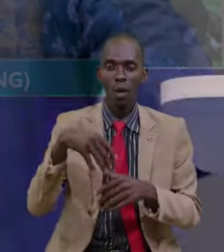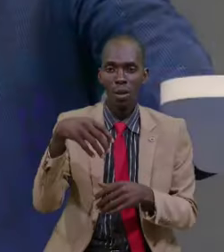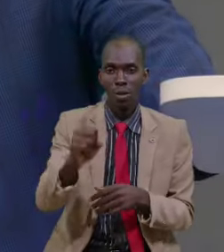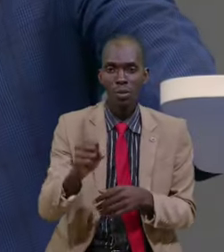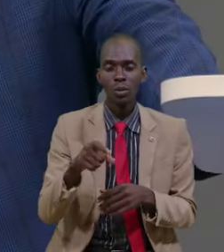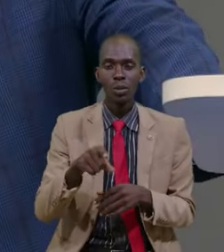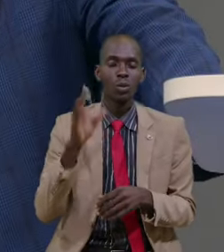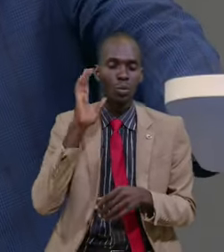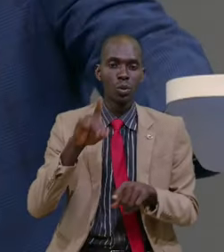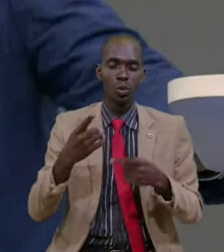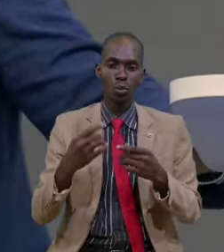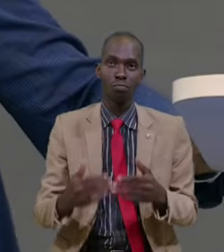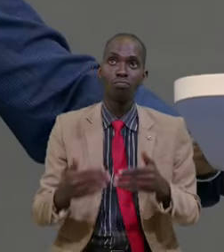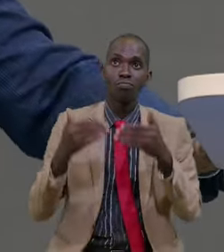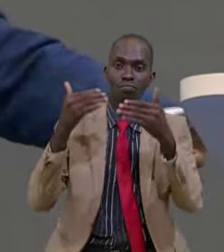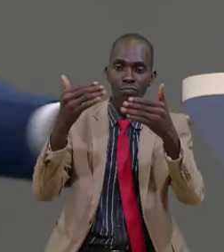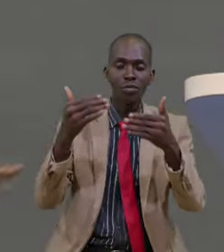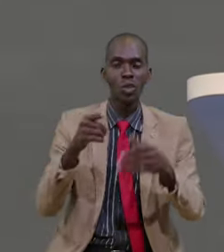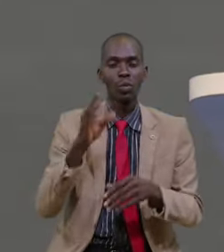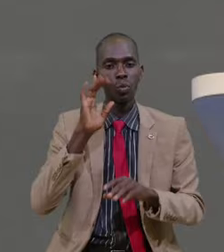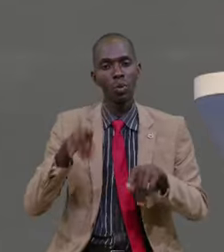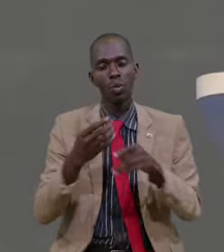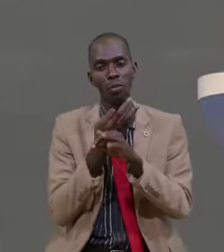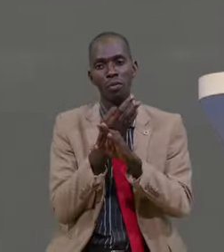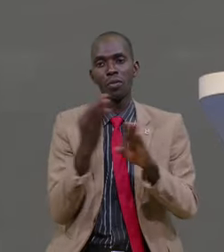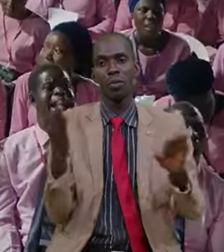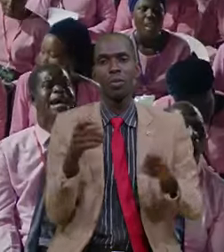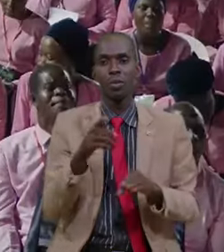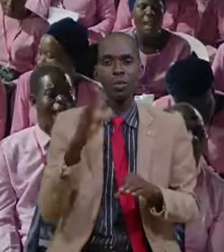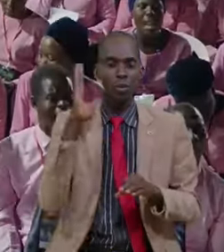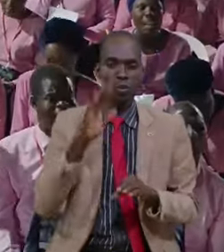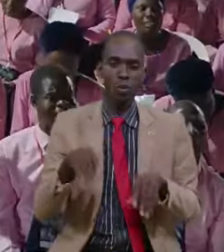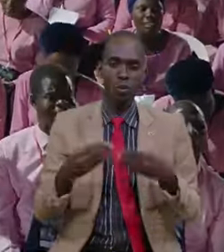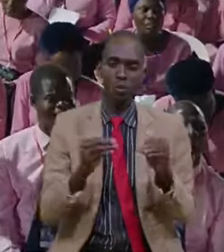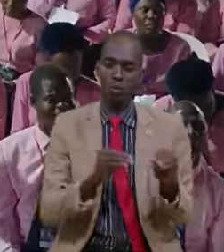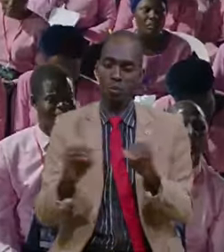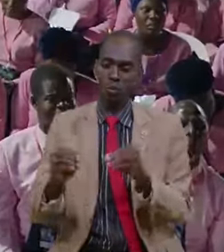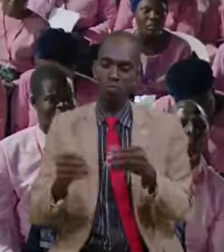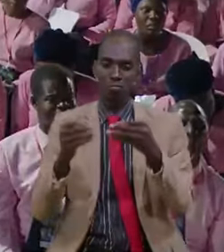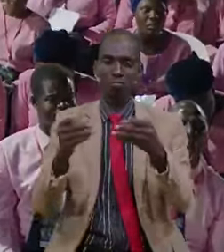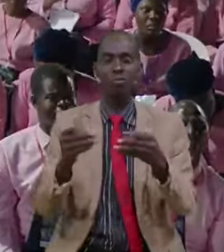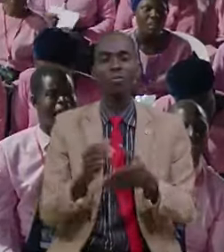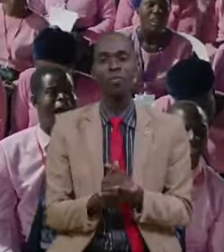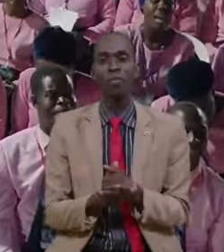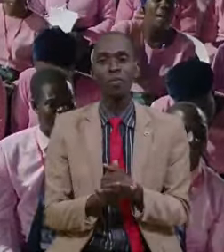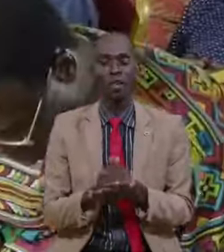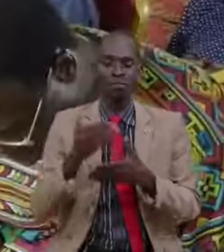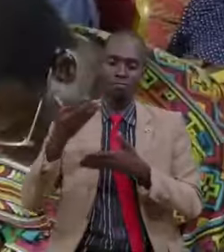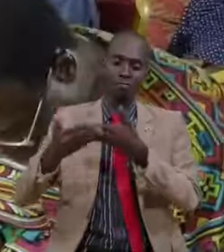further, you go free, you go forward. Progress in your